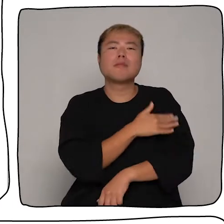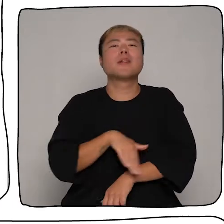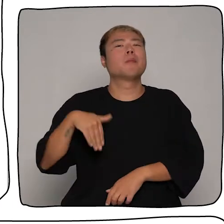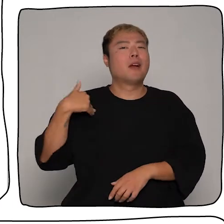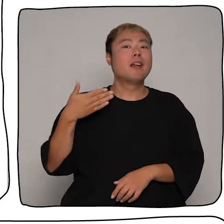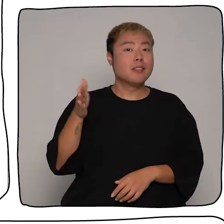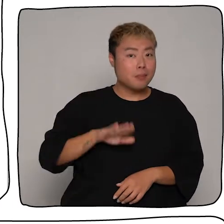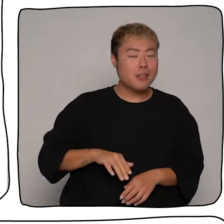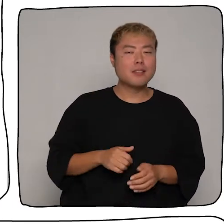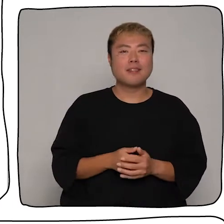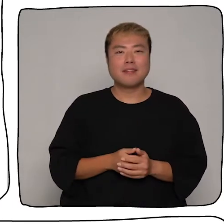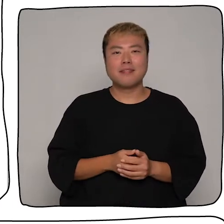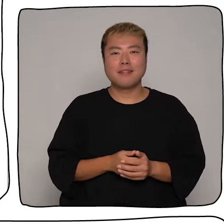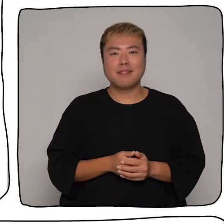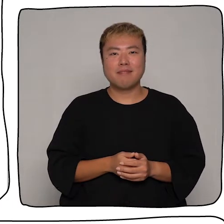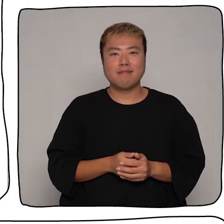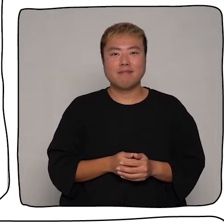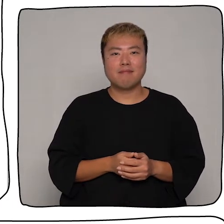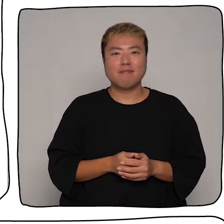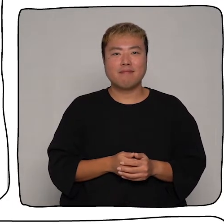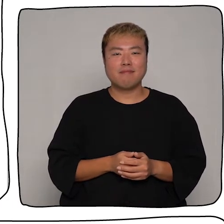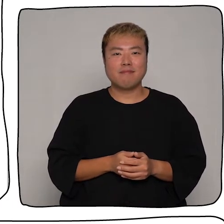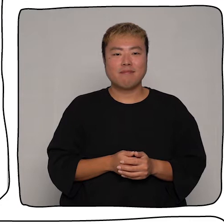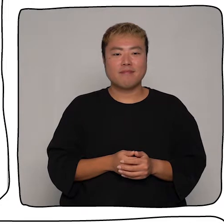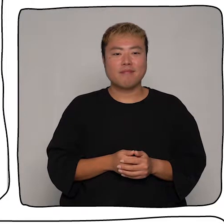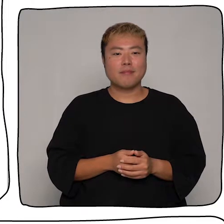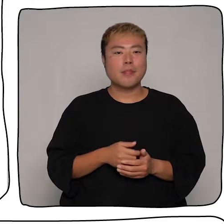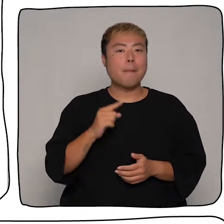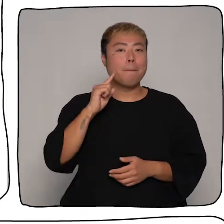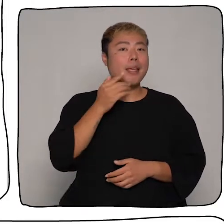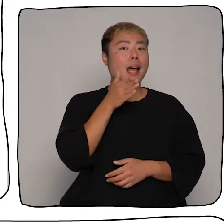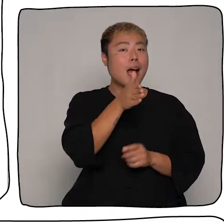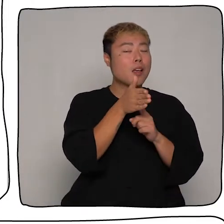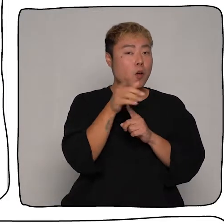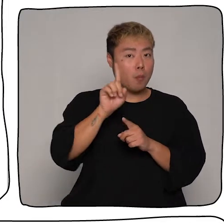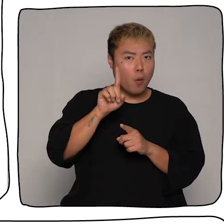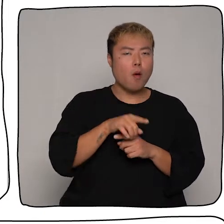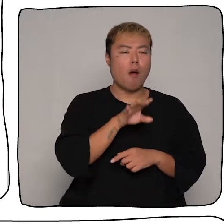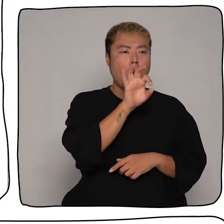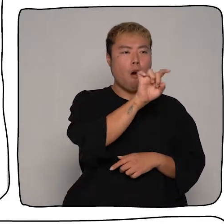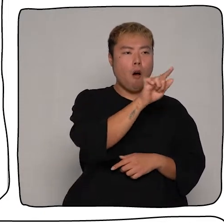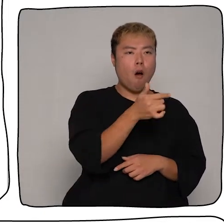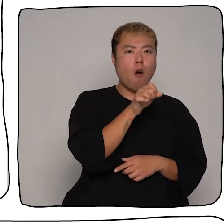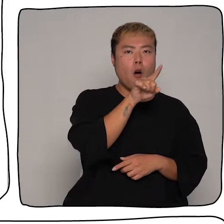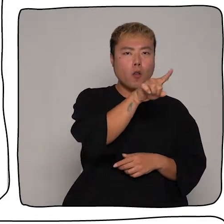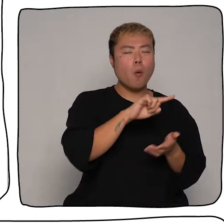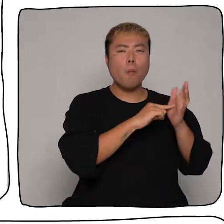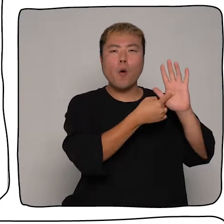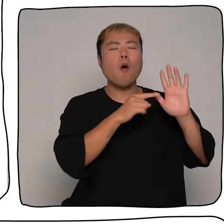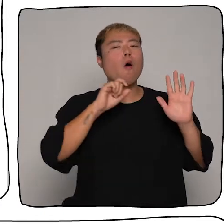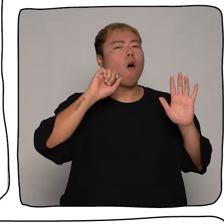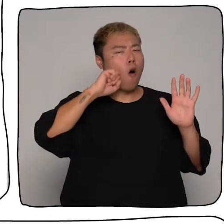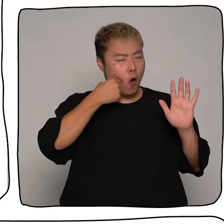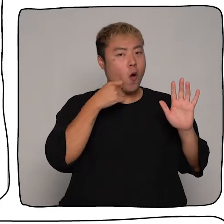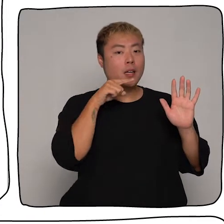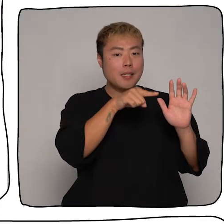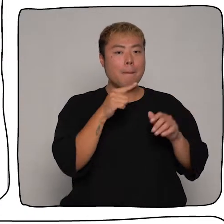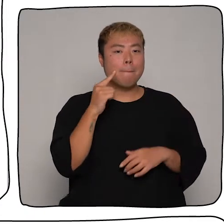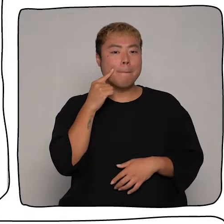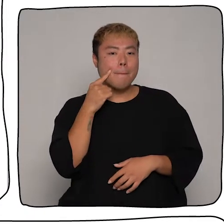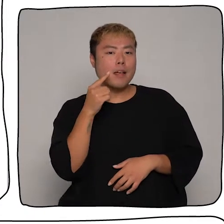academic field or not in your country. Aesthetics is a world-based research focusing on